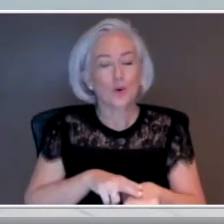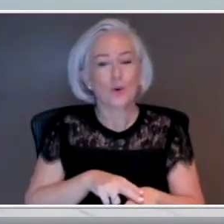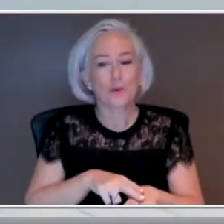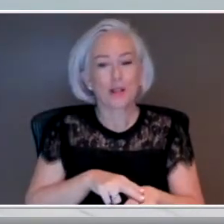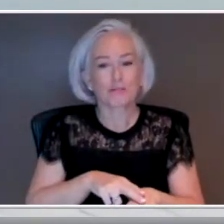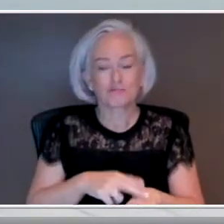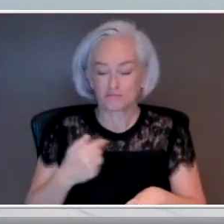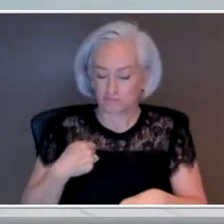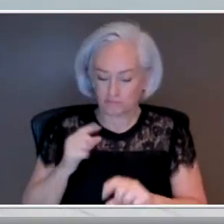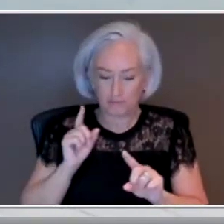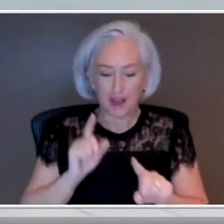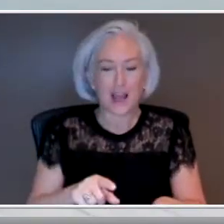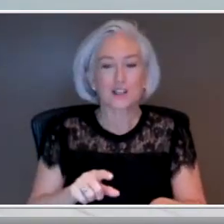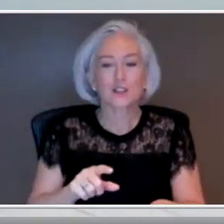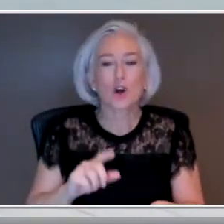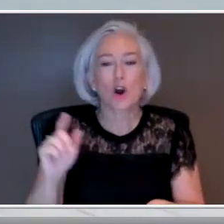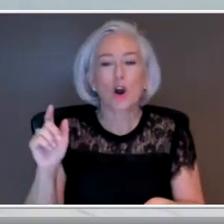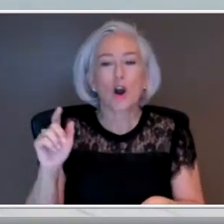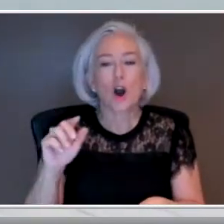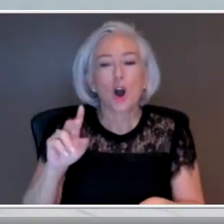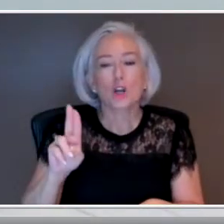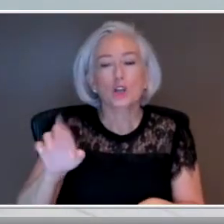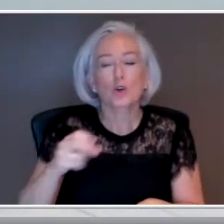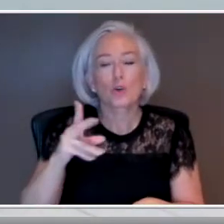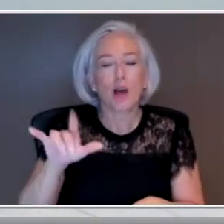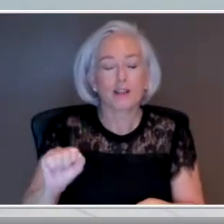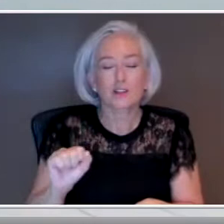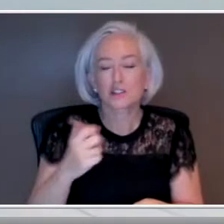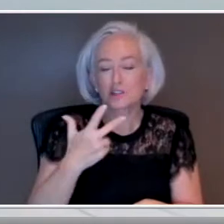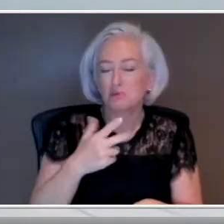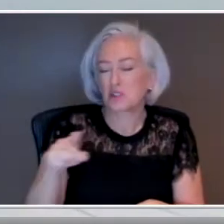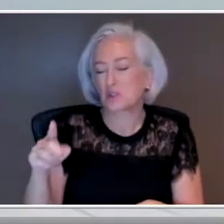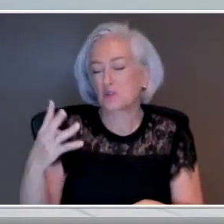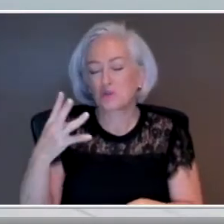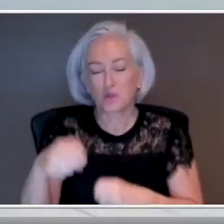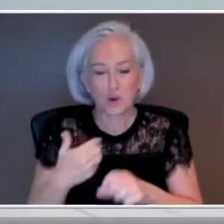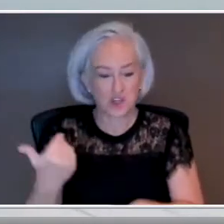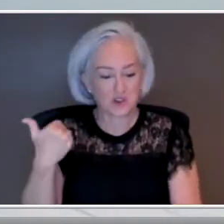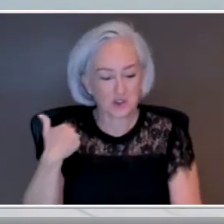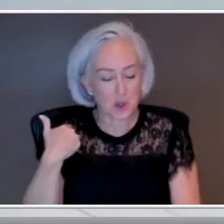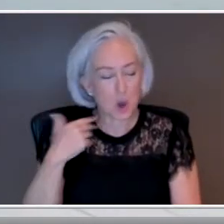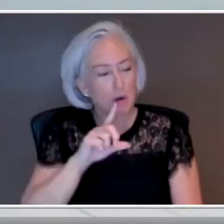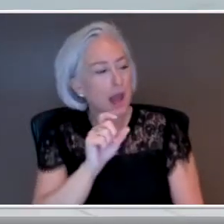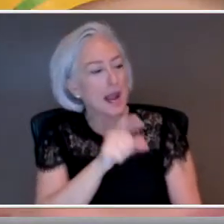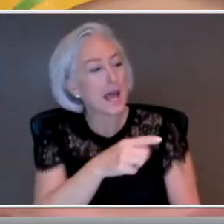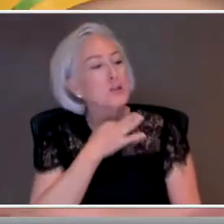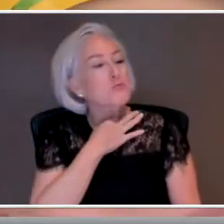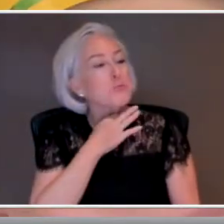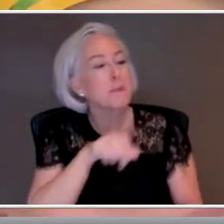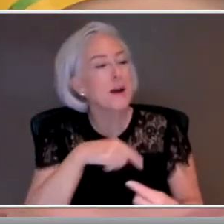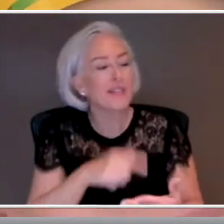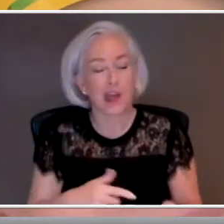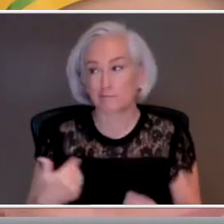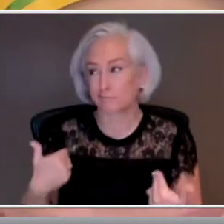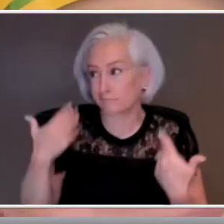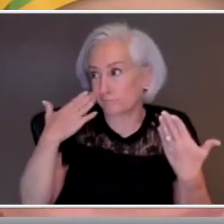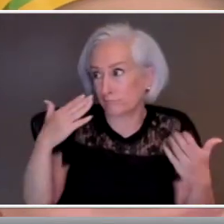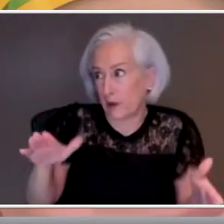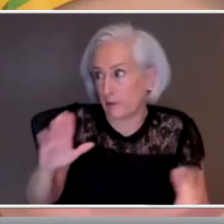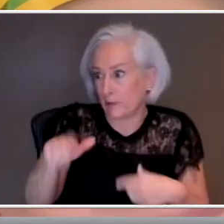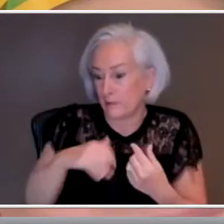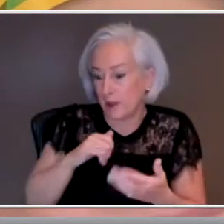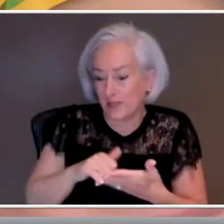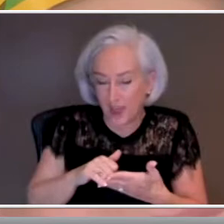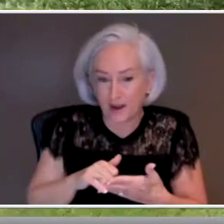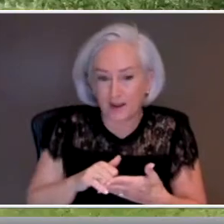years ago and asked him about this procedure. And he said, I don't know anything about it. Ken tried to find a doctor